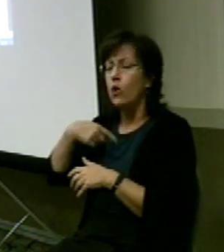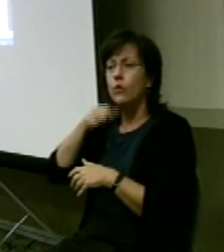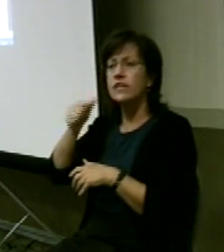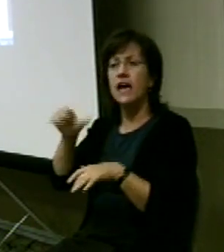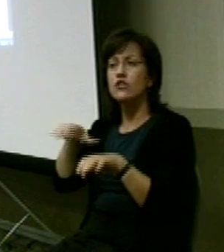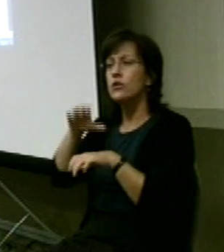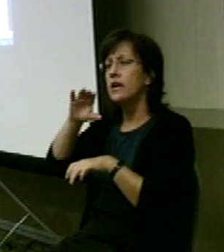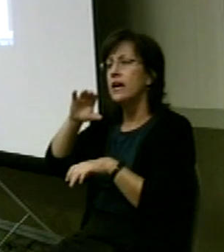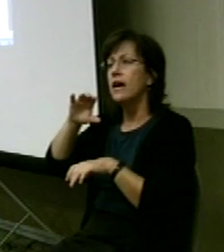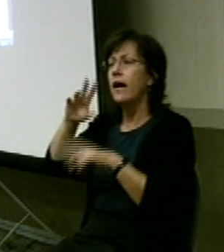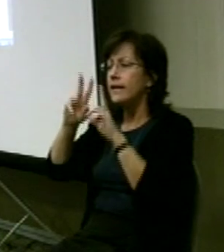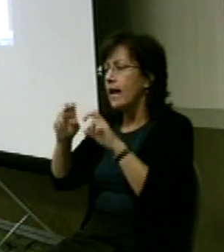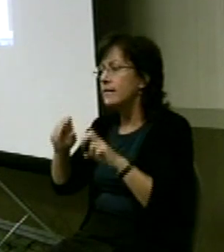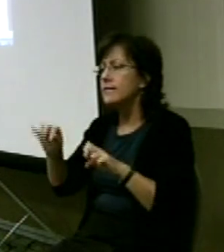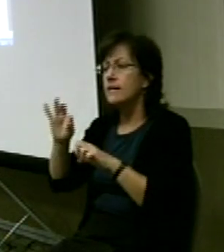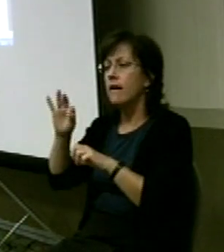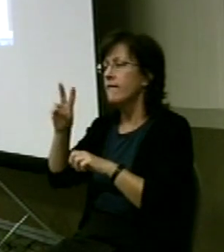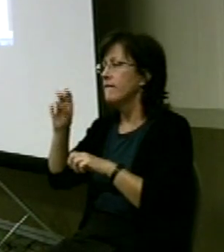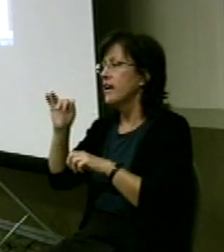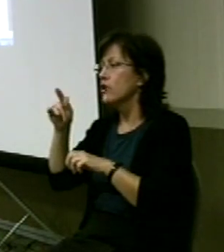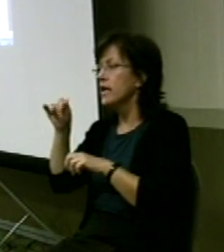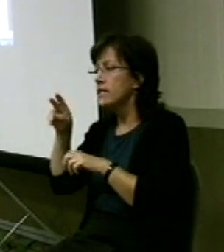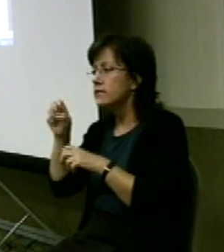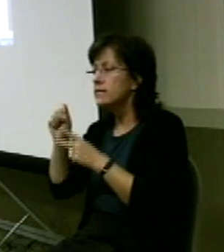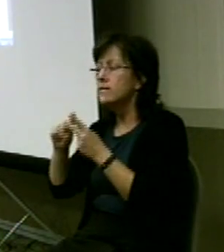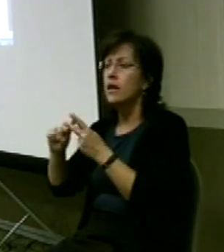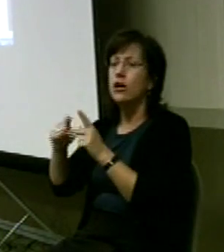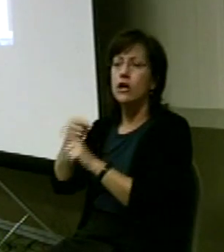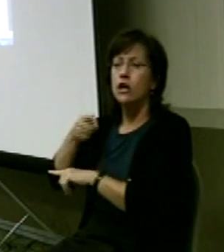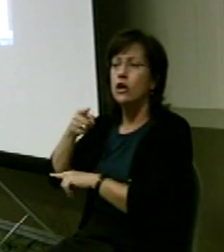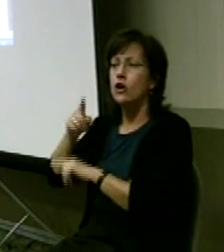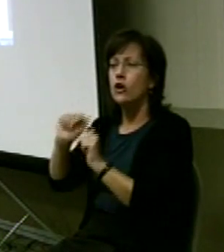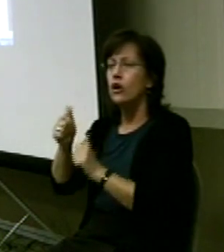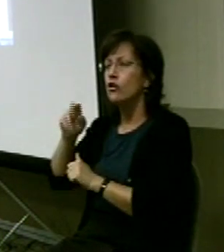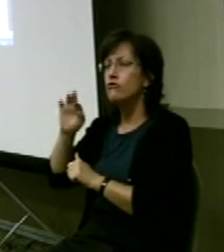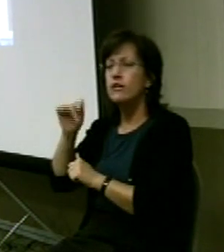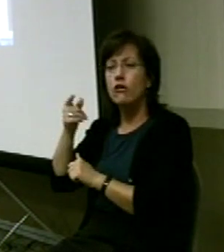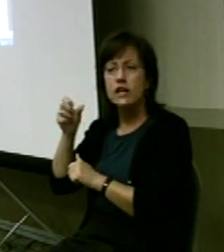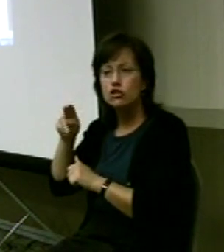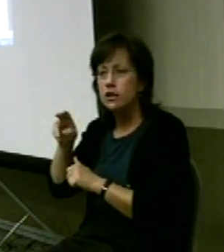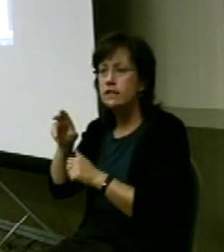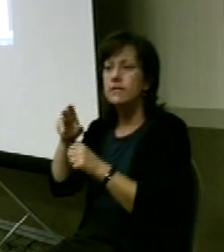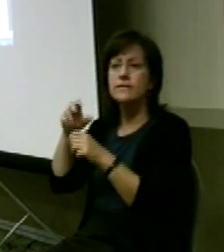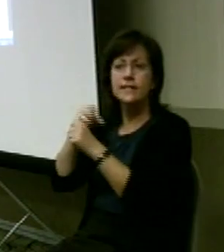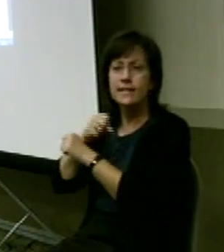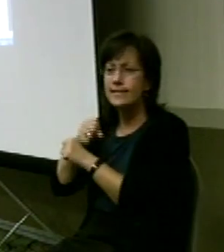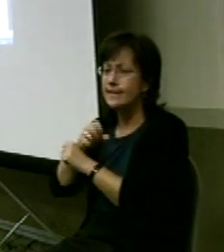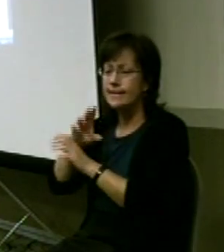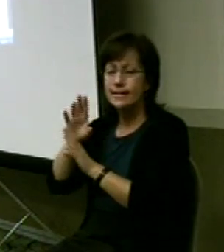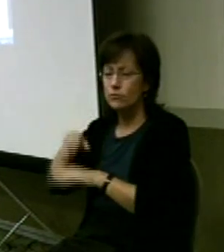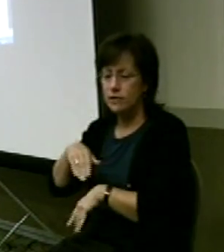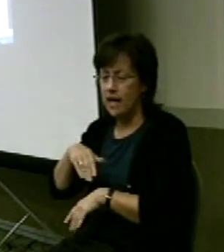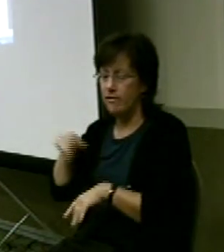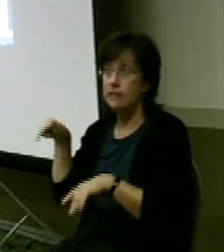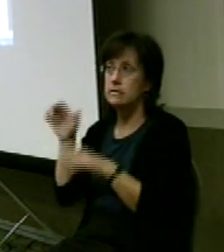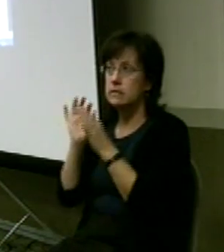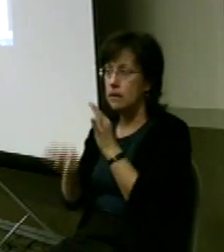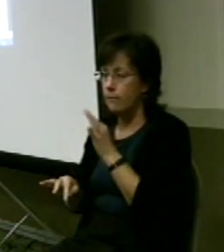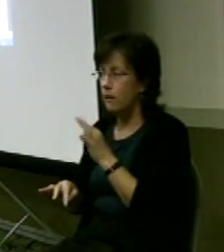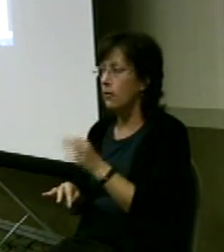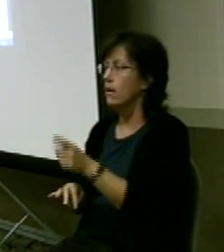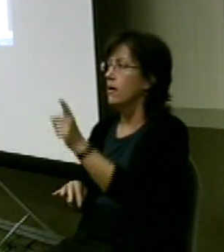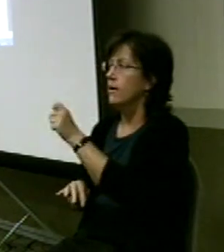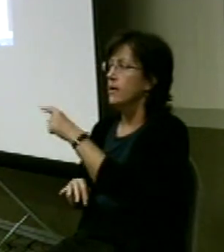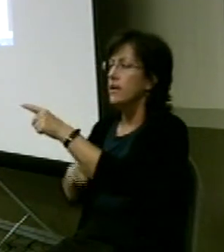you know, we're not doing analysis of variance here or any regressions, statistics. Uh-huh. If you wanted to